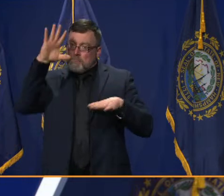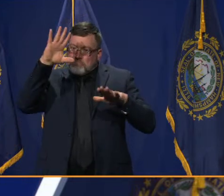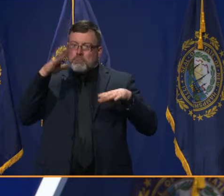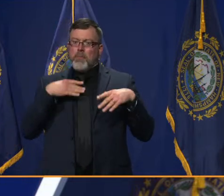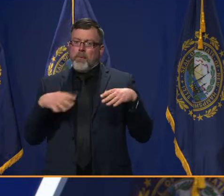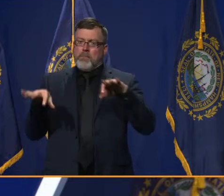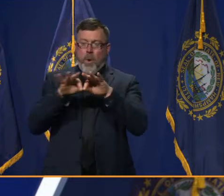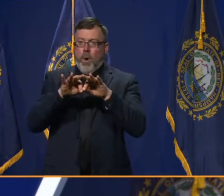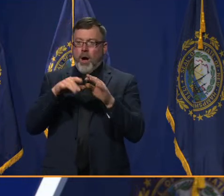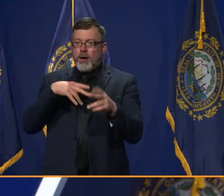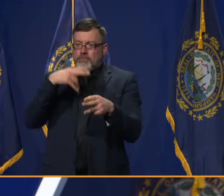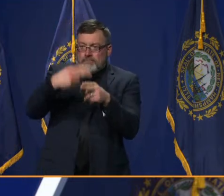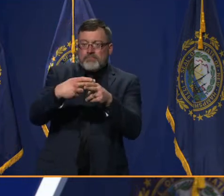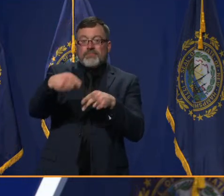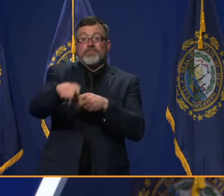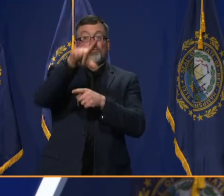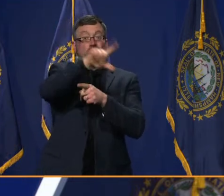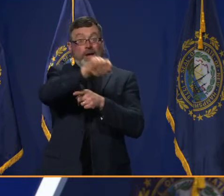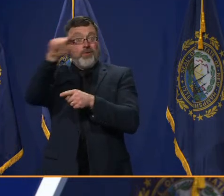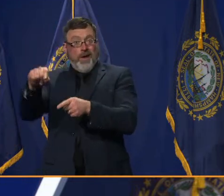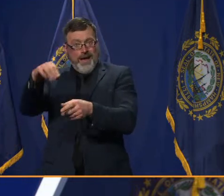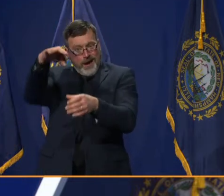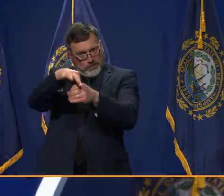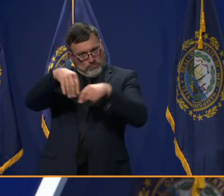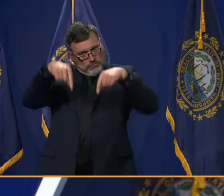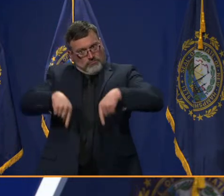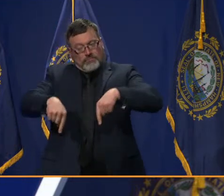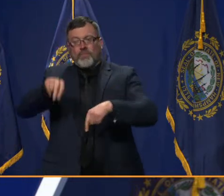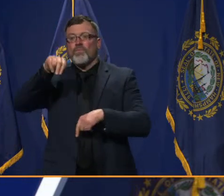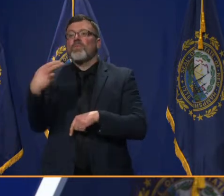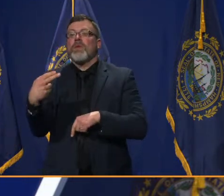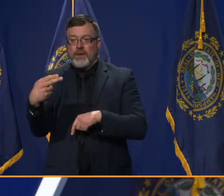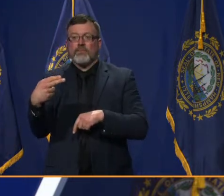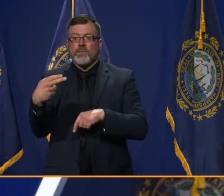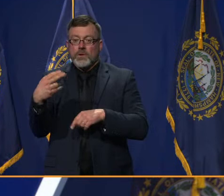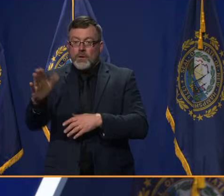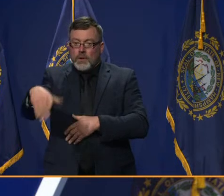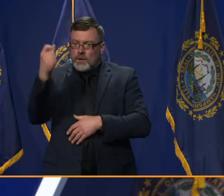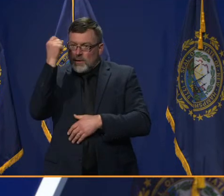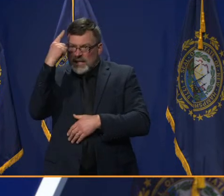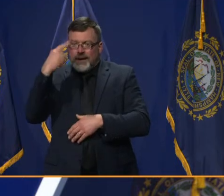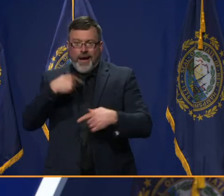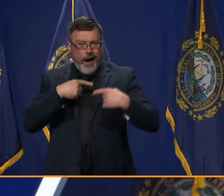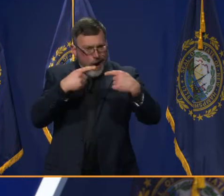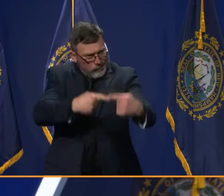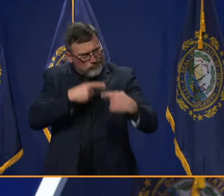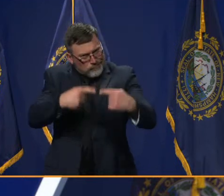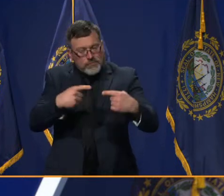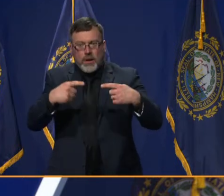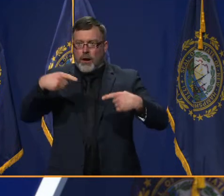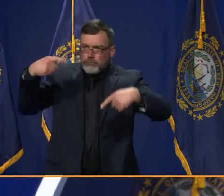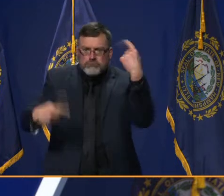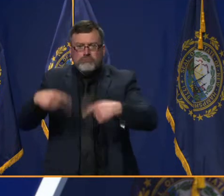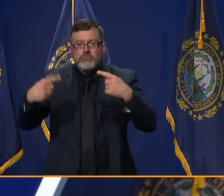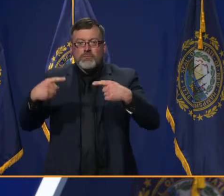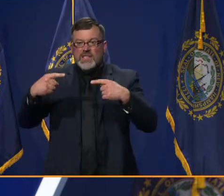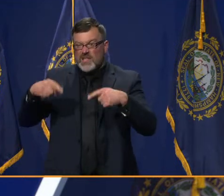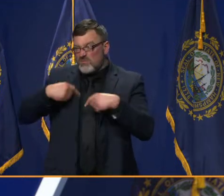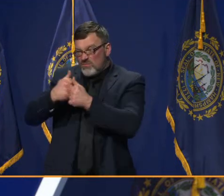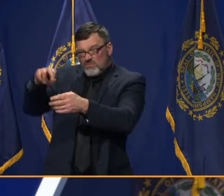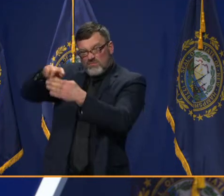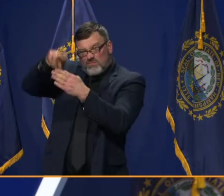2020 election here in New Hampshire, as well as the complexity and the controversy we saw across this country surrounding the